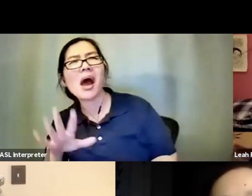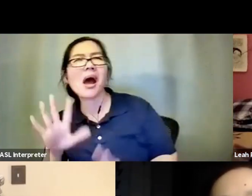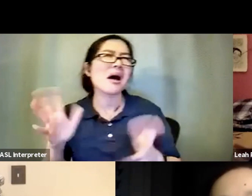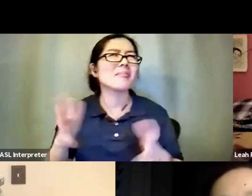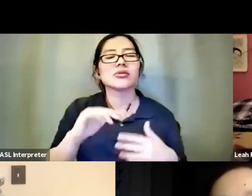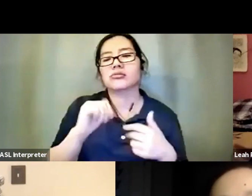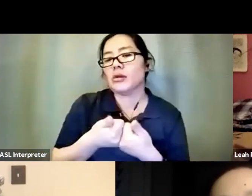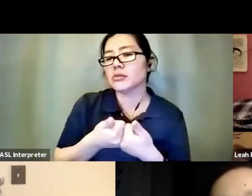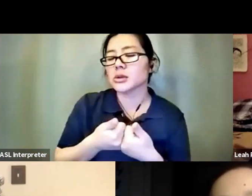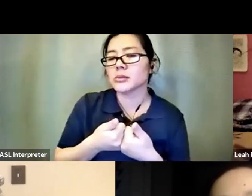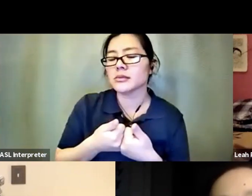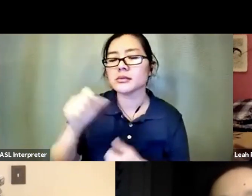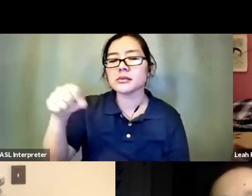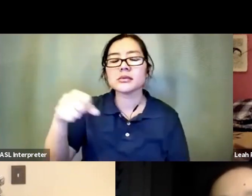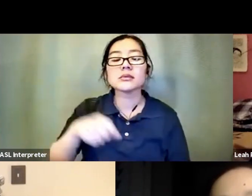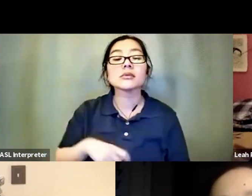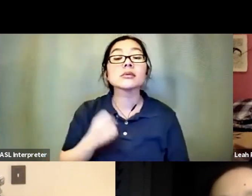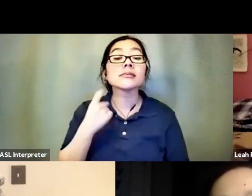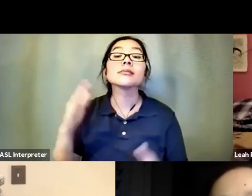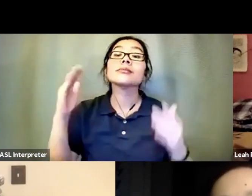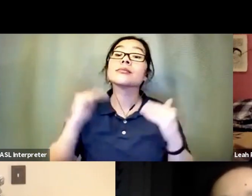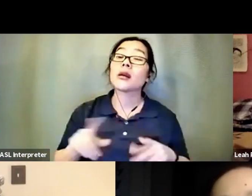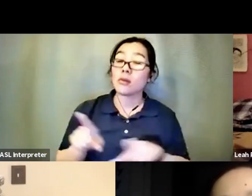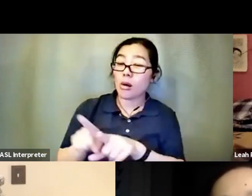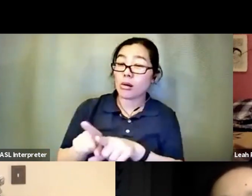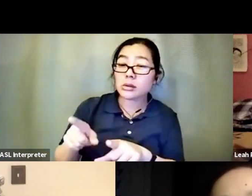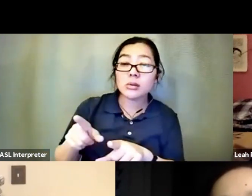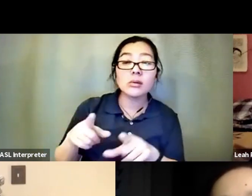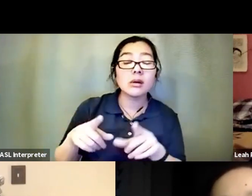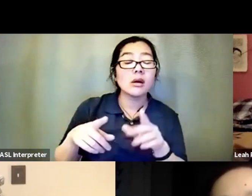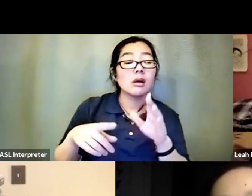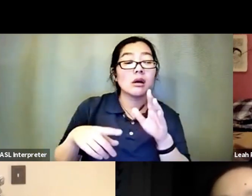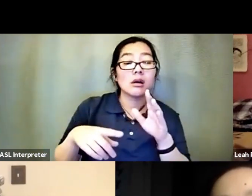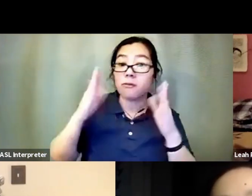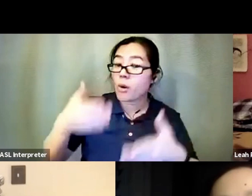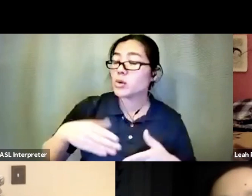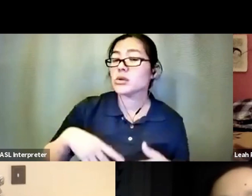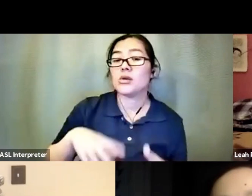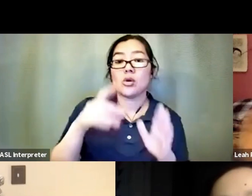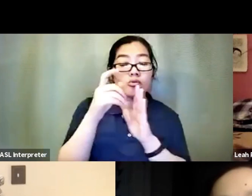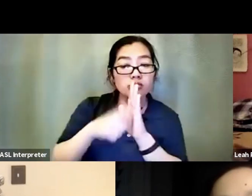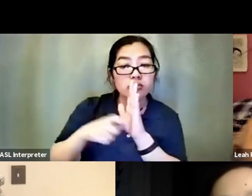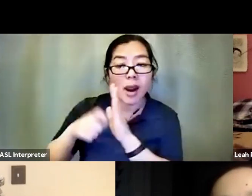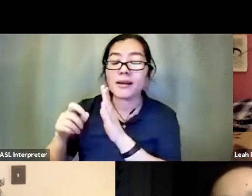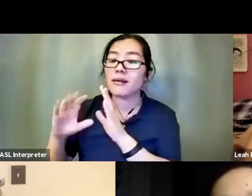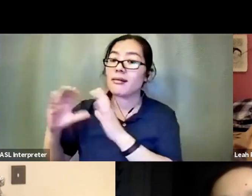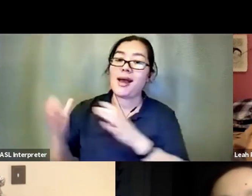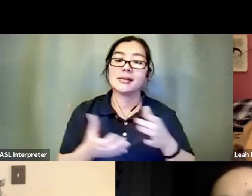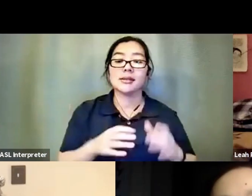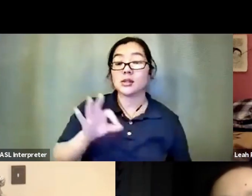focused on, the writing classes that I threw online for years. Frida and Harriet's Children have consistently